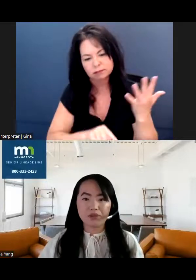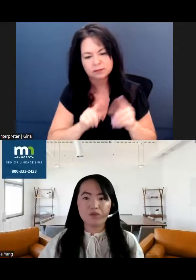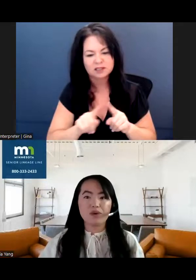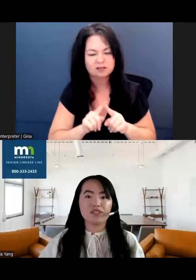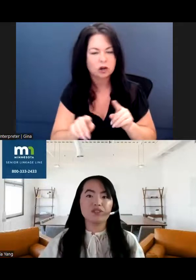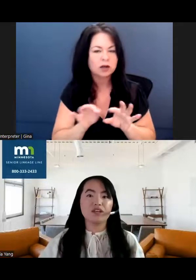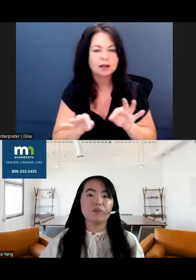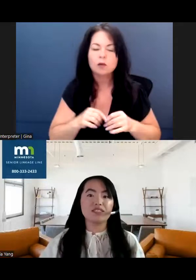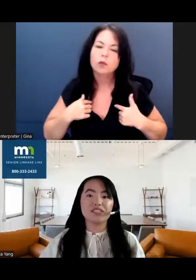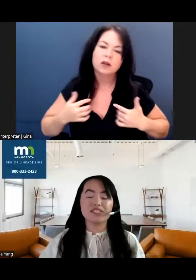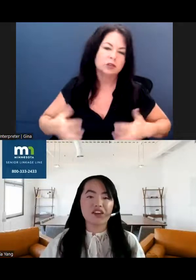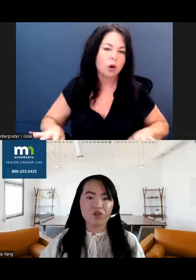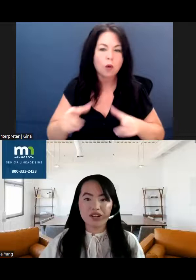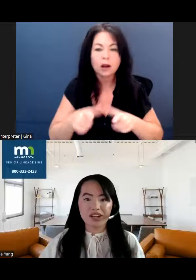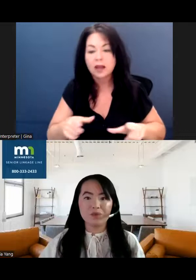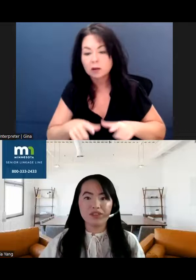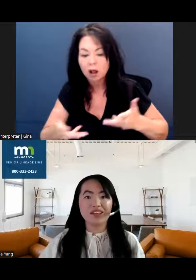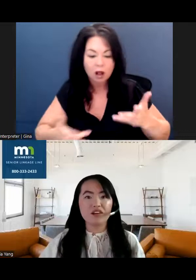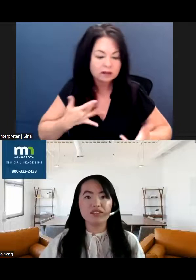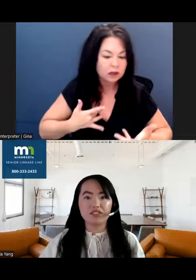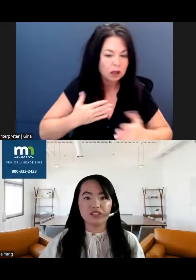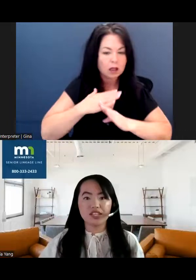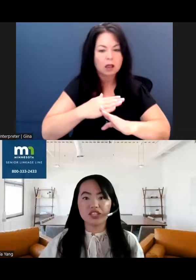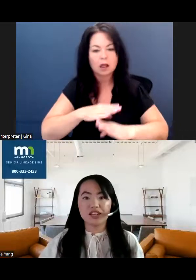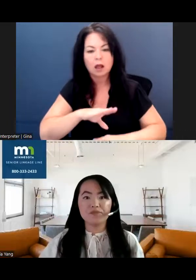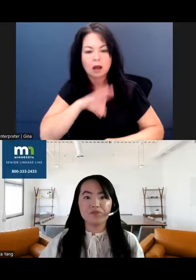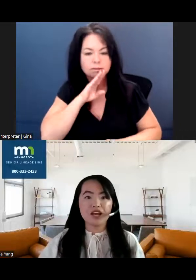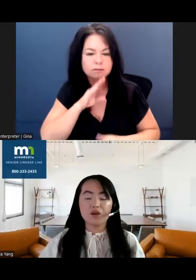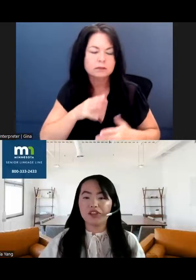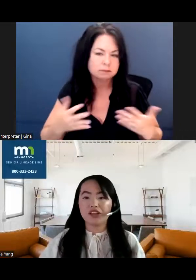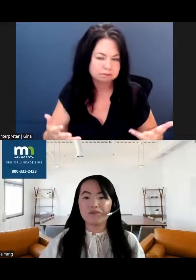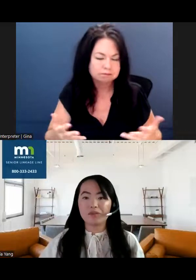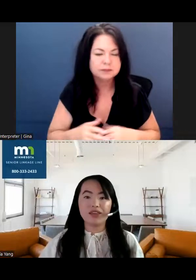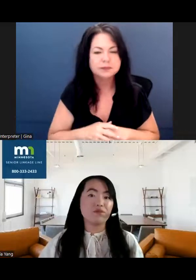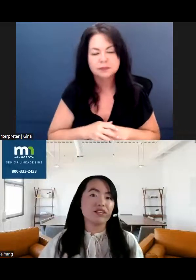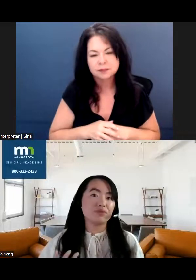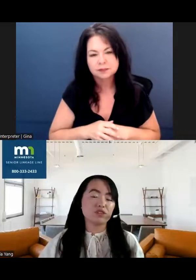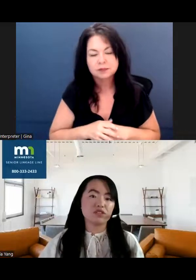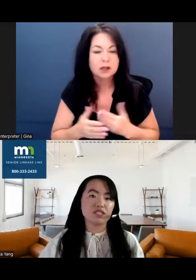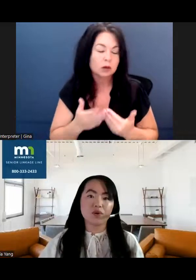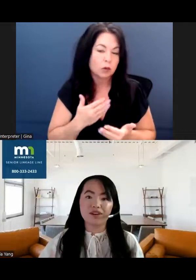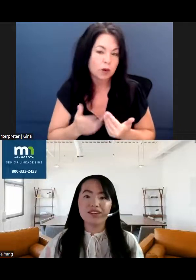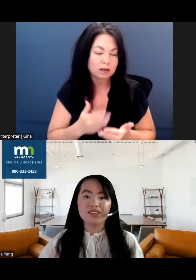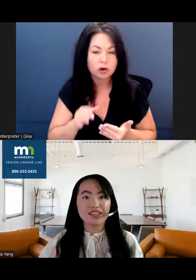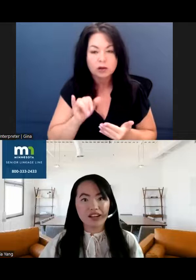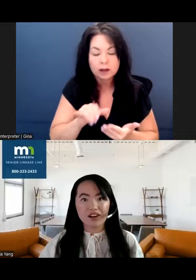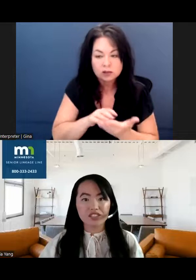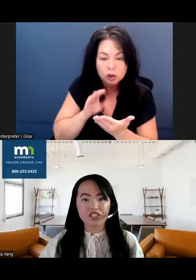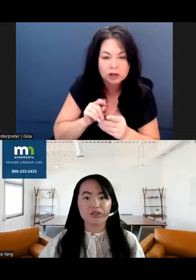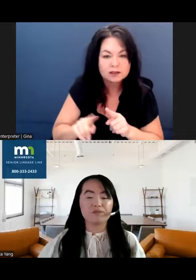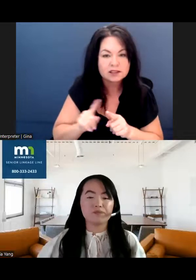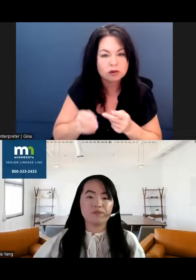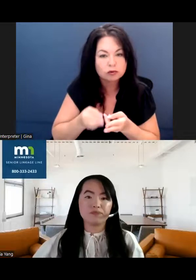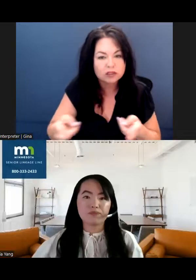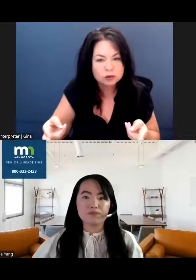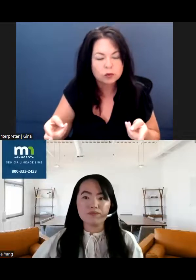a barrier. We want to help assist everyone and anyone that calls the Senior LinkAge LineAge, whether that may be wanting resources or getting our